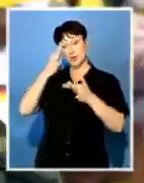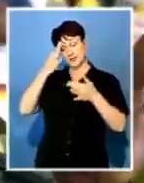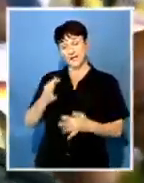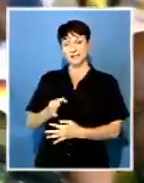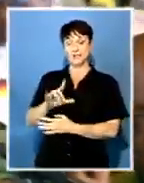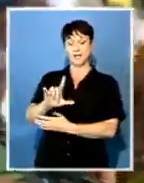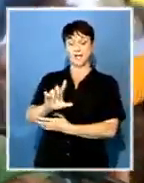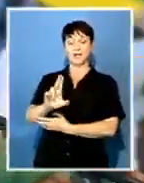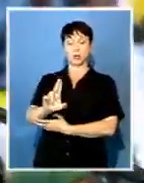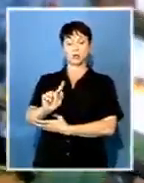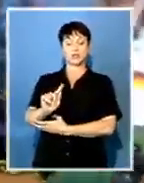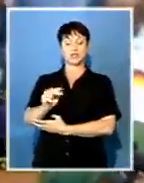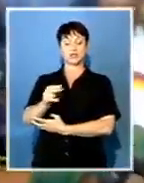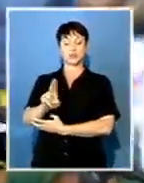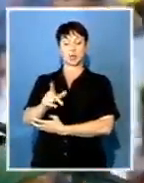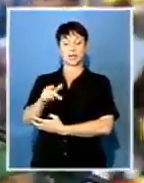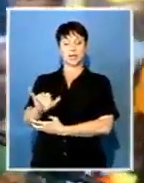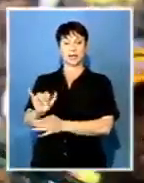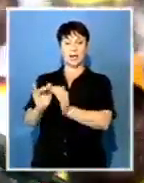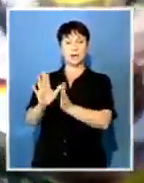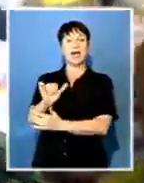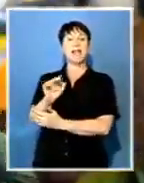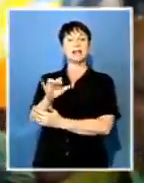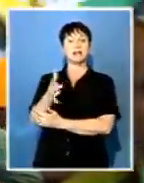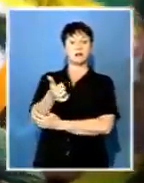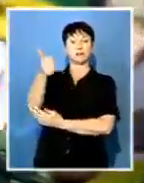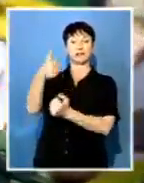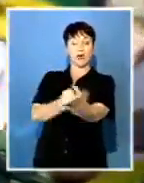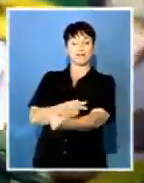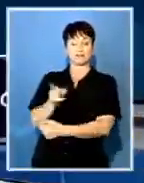House. Criselda Lewis, SABC News, in Johannesburg.